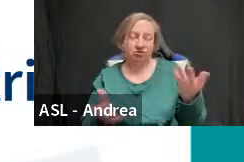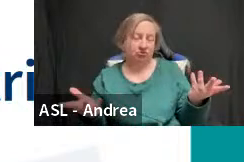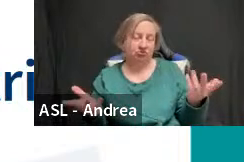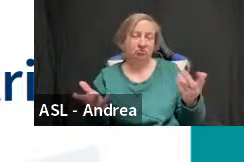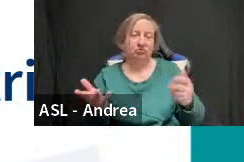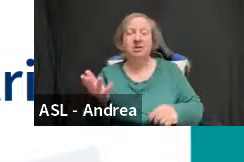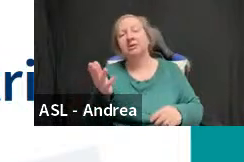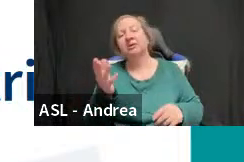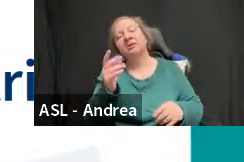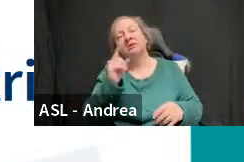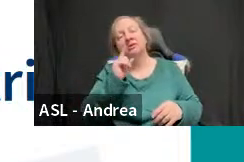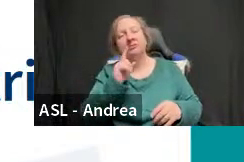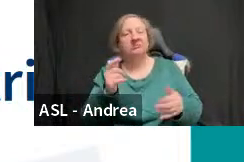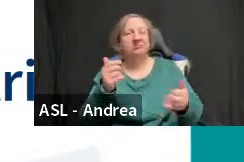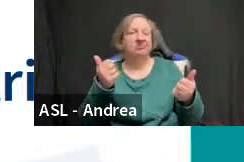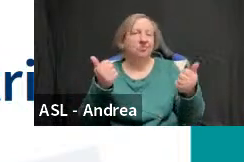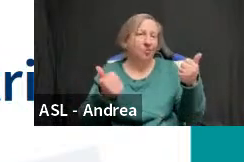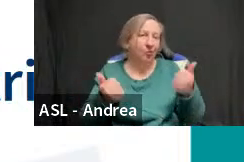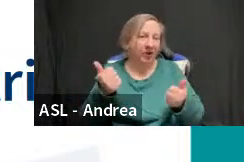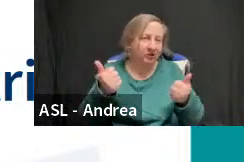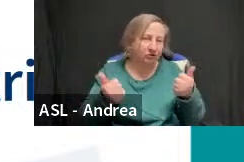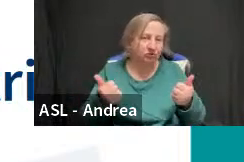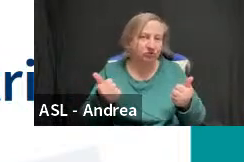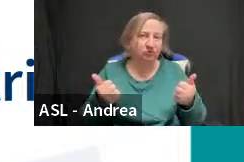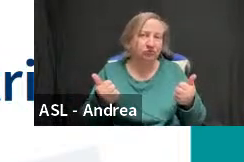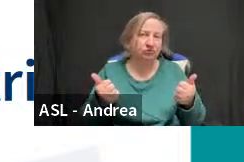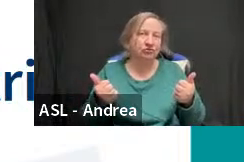it's really which